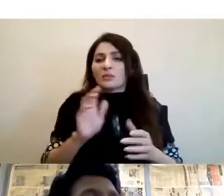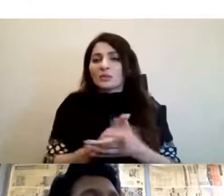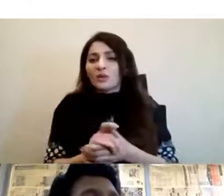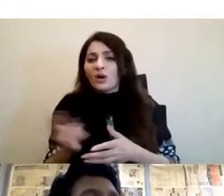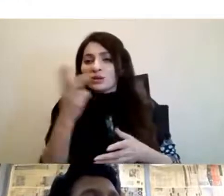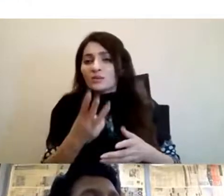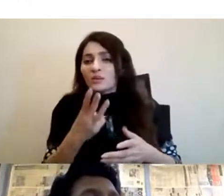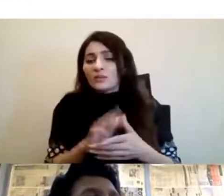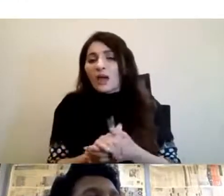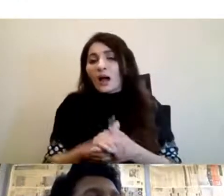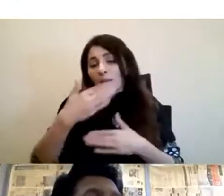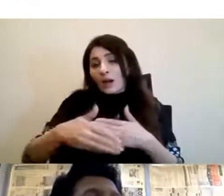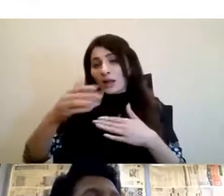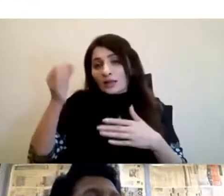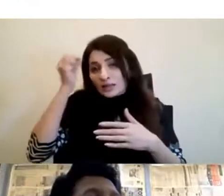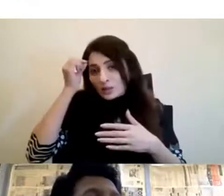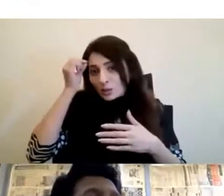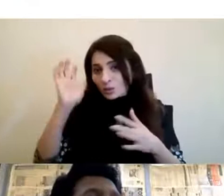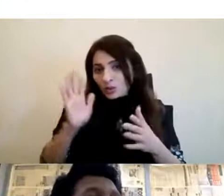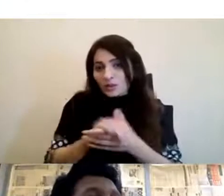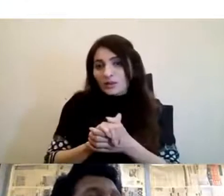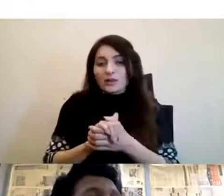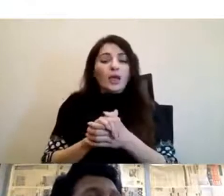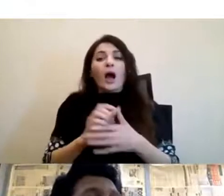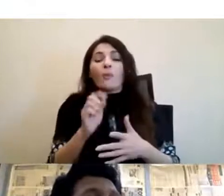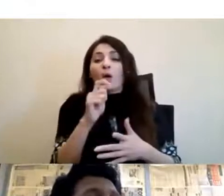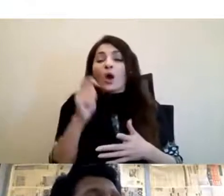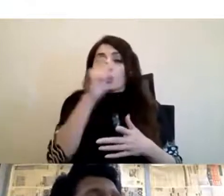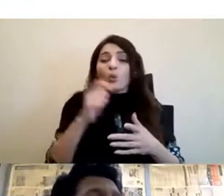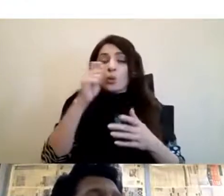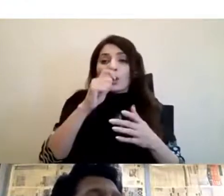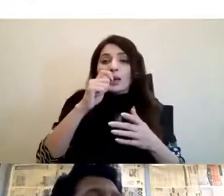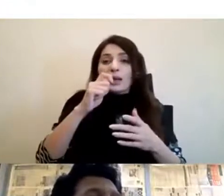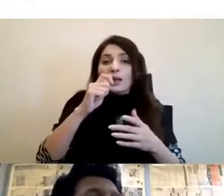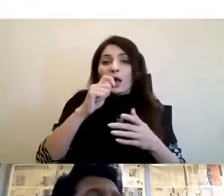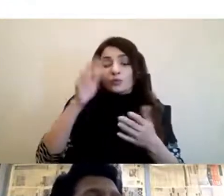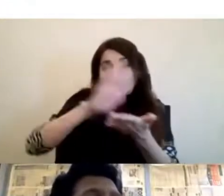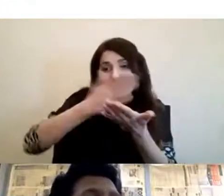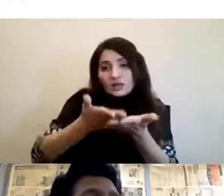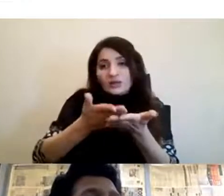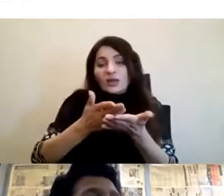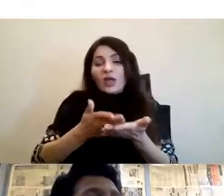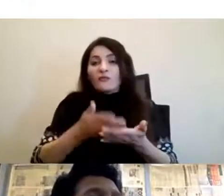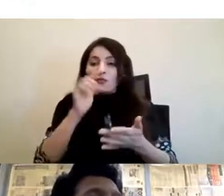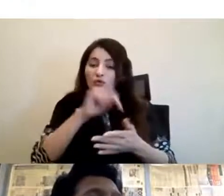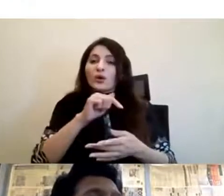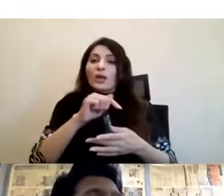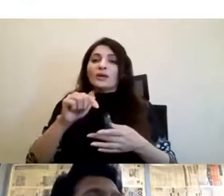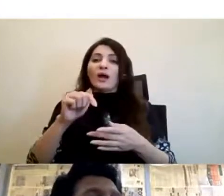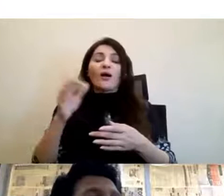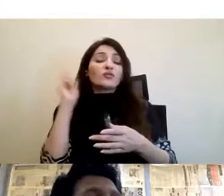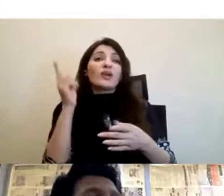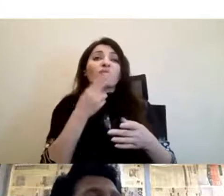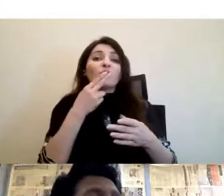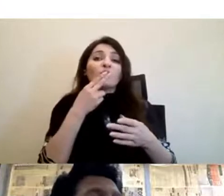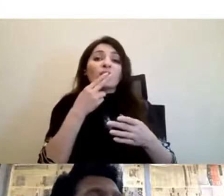in future, that we can be the Google translator for the deaf community, because it's another language. And when there are translators